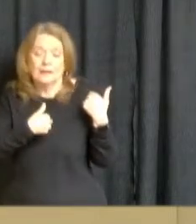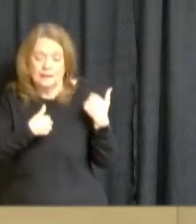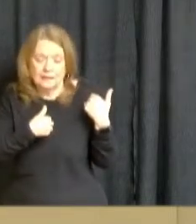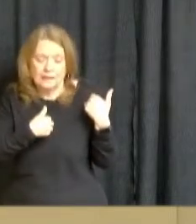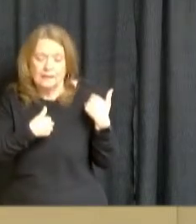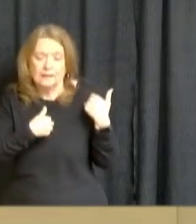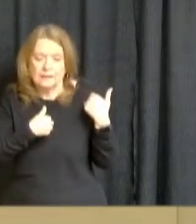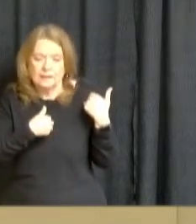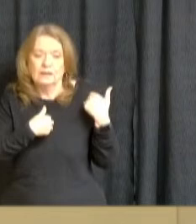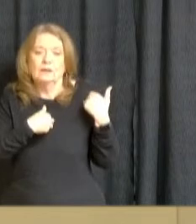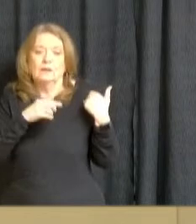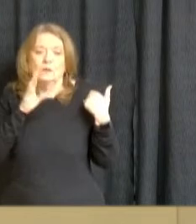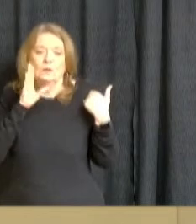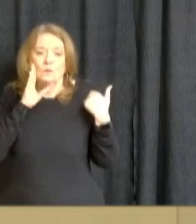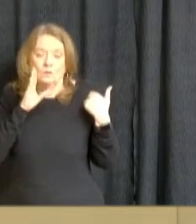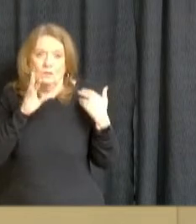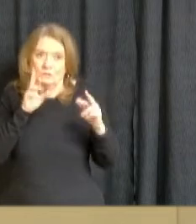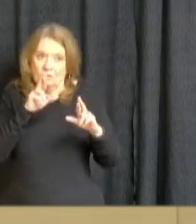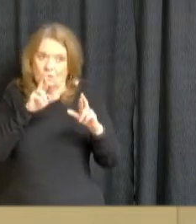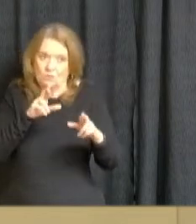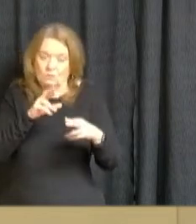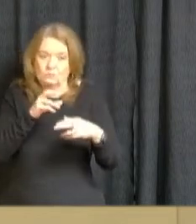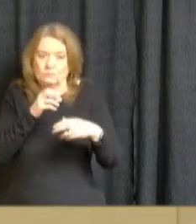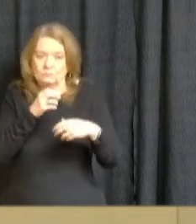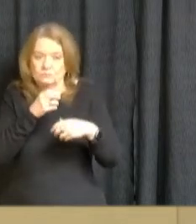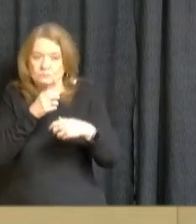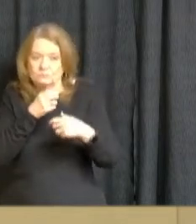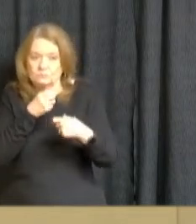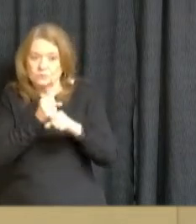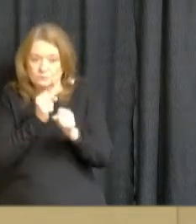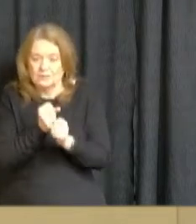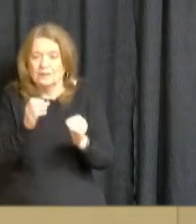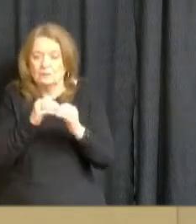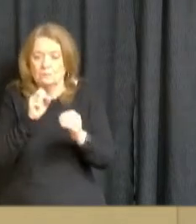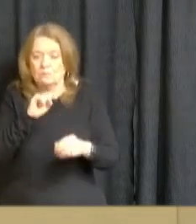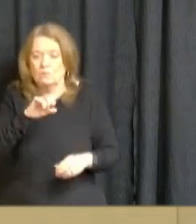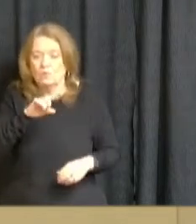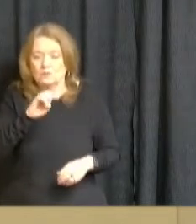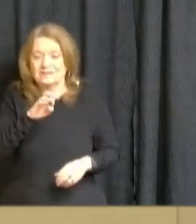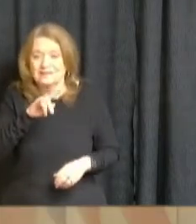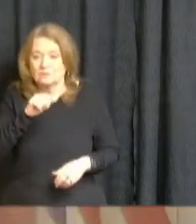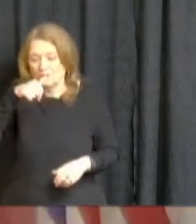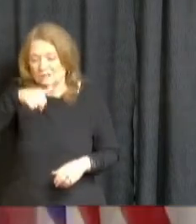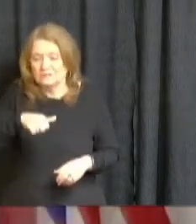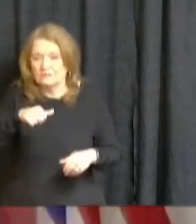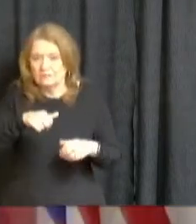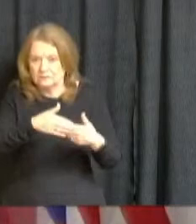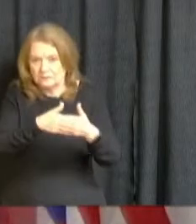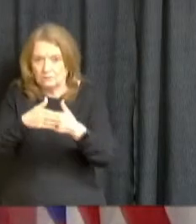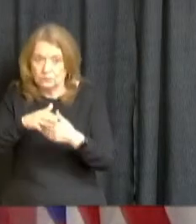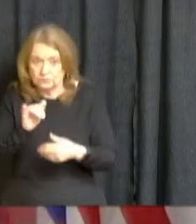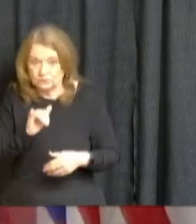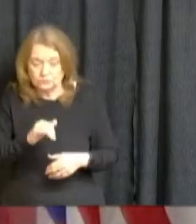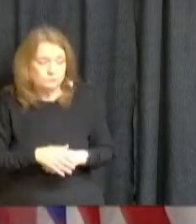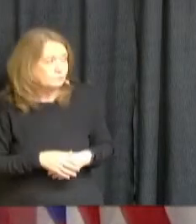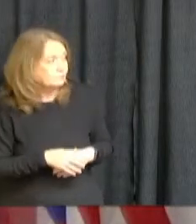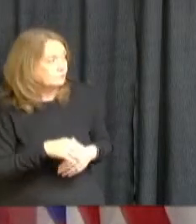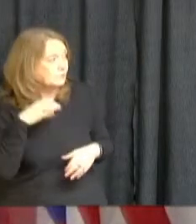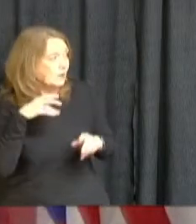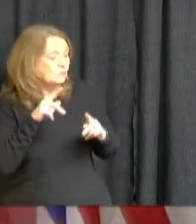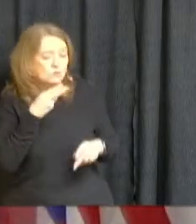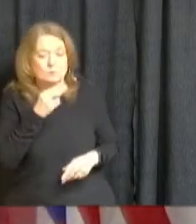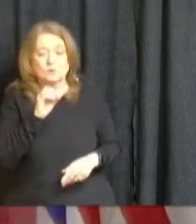to hope to make progress towards getting some sidewalks in this neighborhood as well. Thank you. Councilperson Holloman, you're